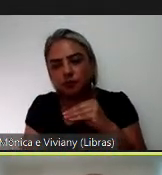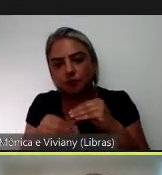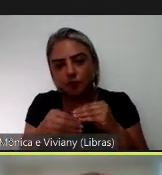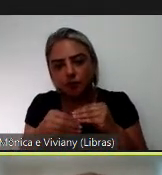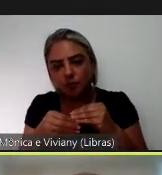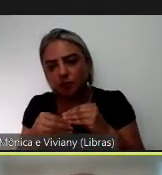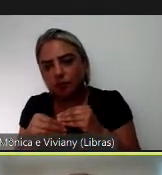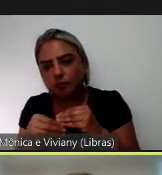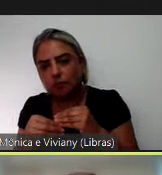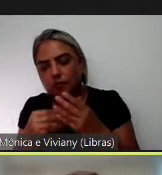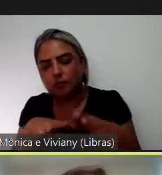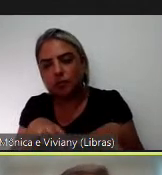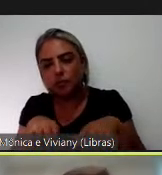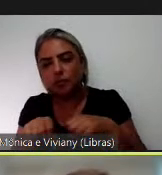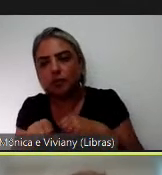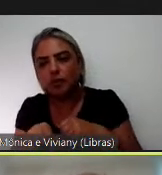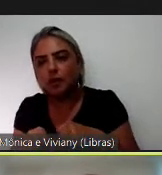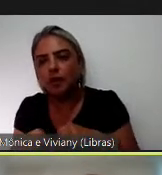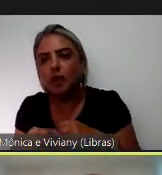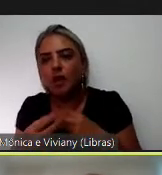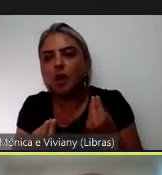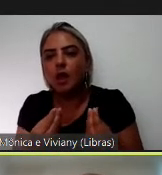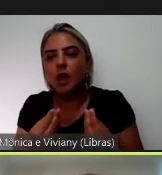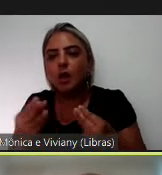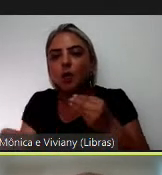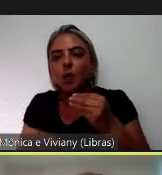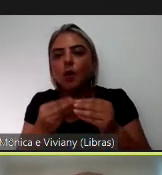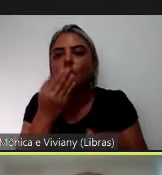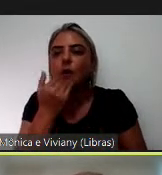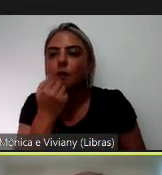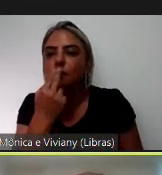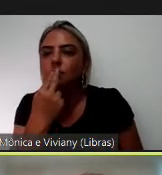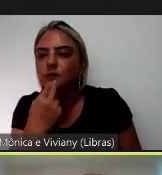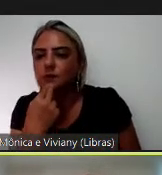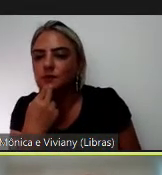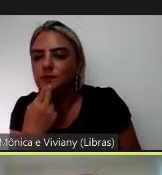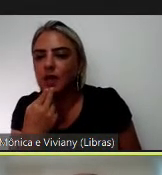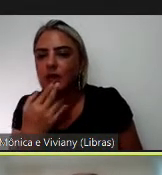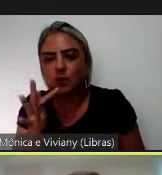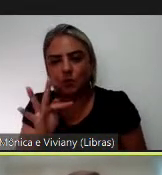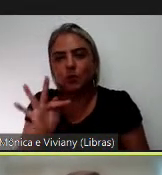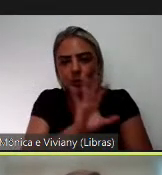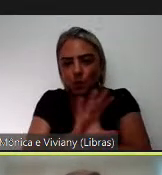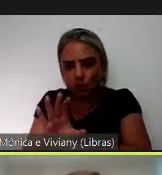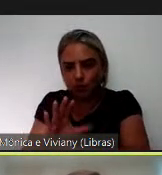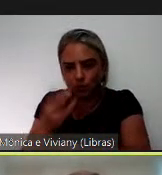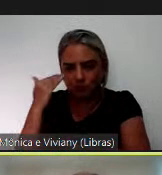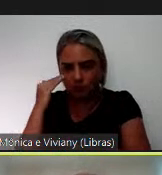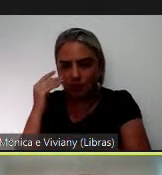insert in this formation some nutrition components,